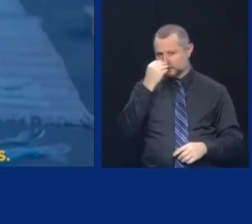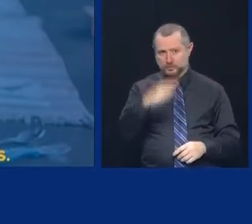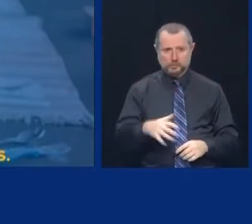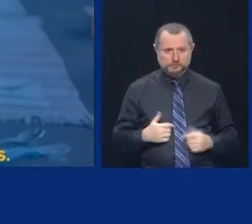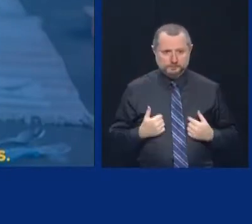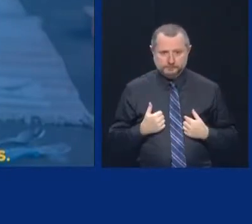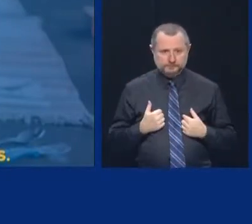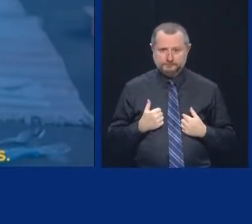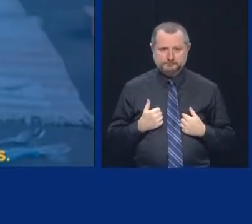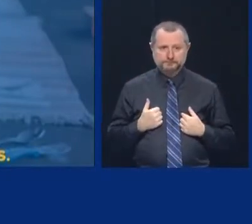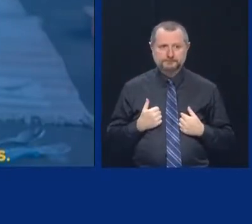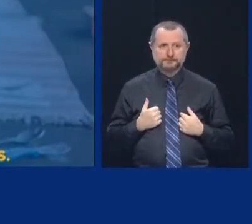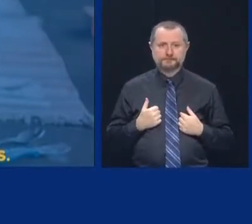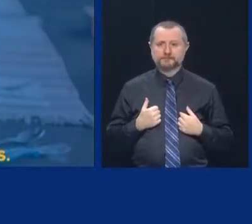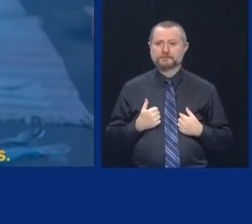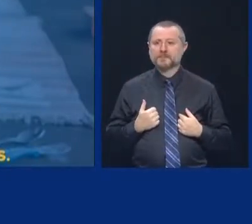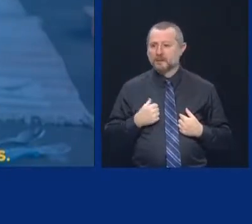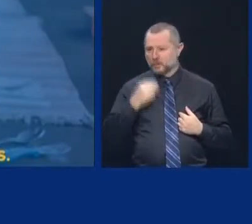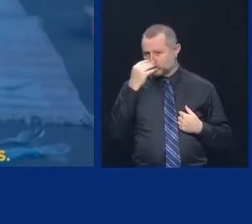your politics.